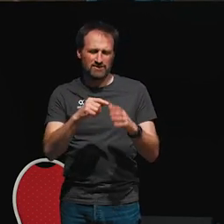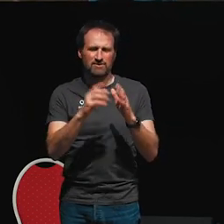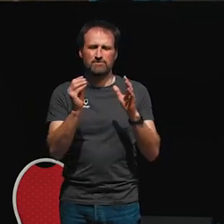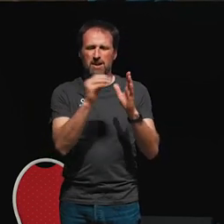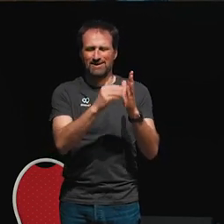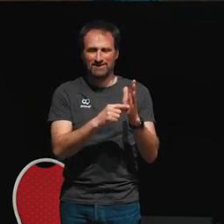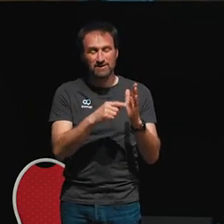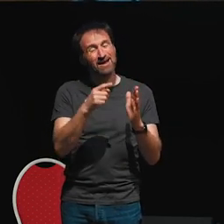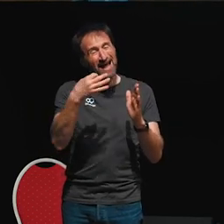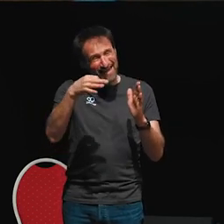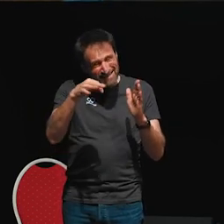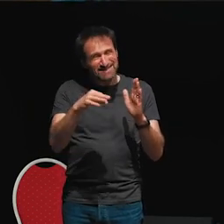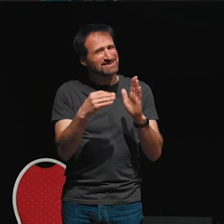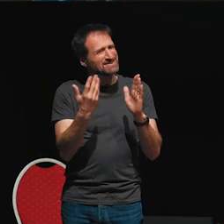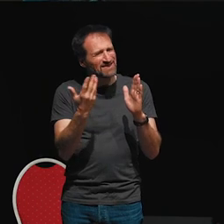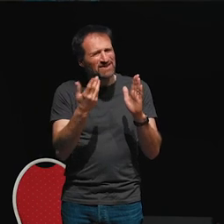method, and